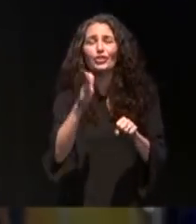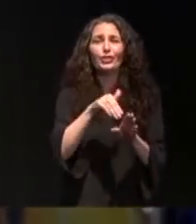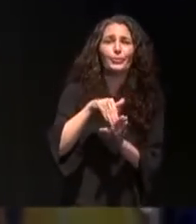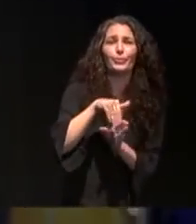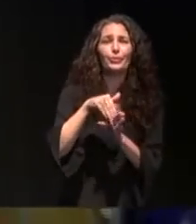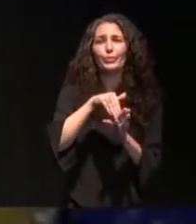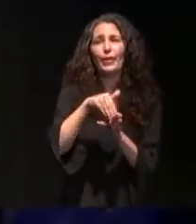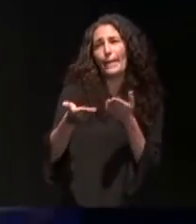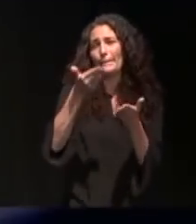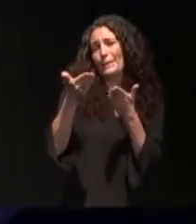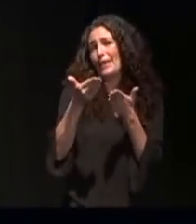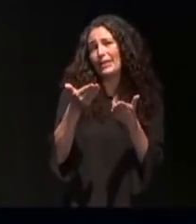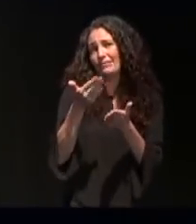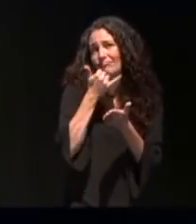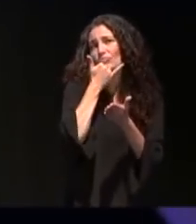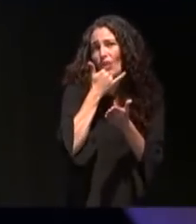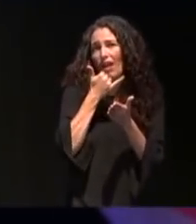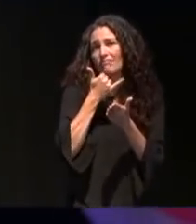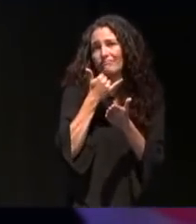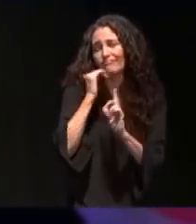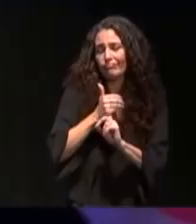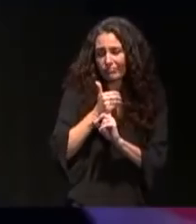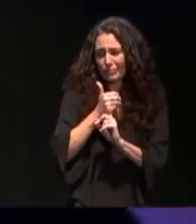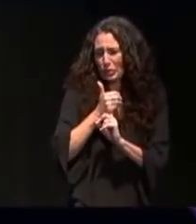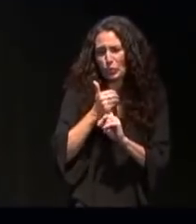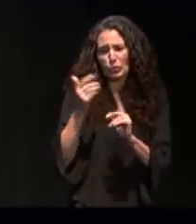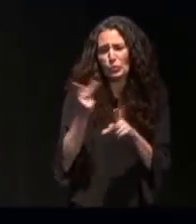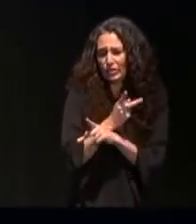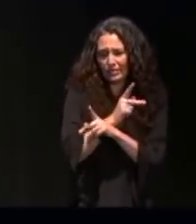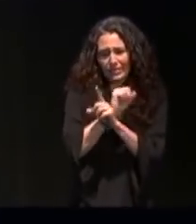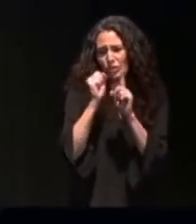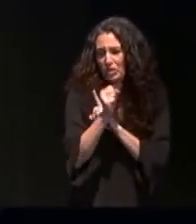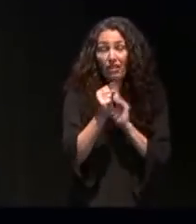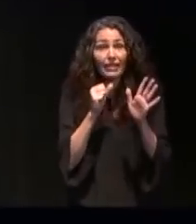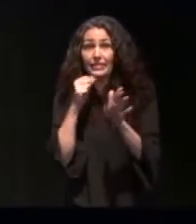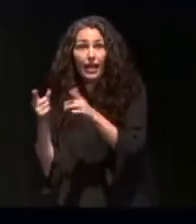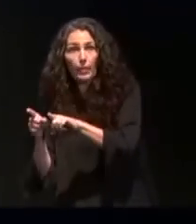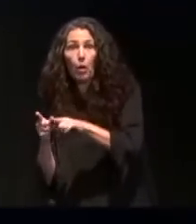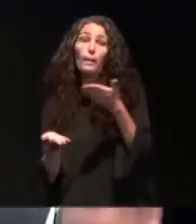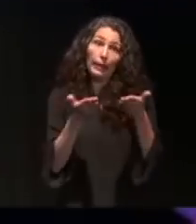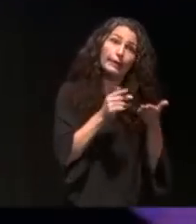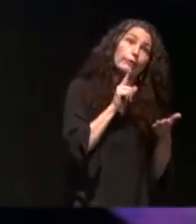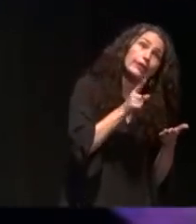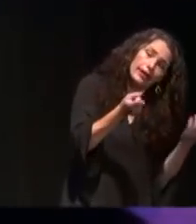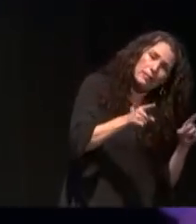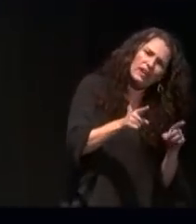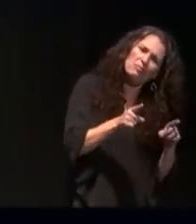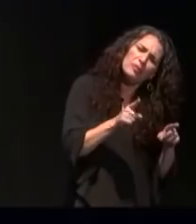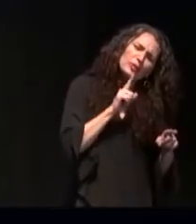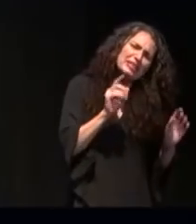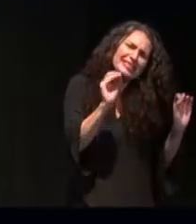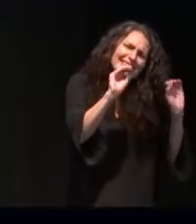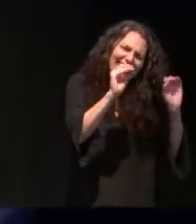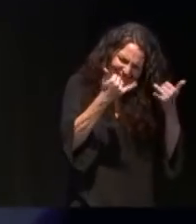we had imprinted with the worst case scenario, and then suddenly that thing didn't come to pass, or it did come to pass, and we found out it wasn't no big deal. We're still